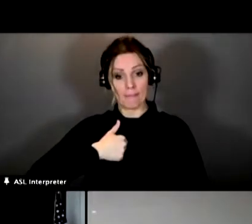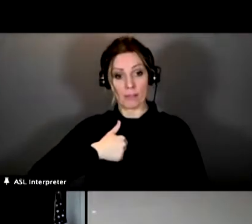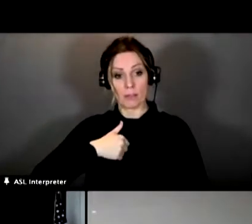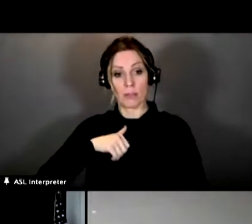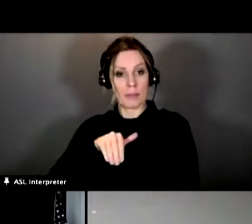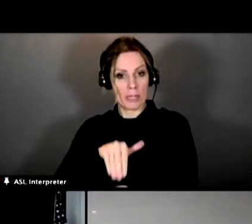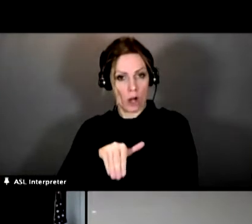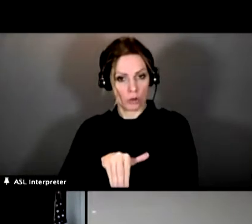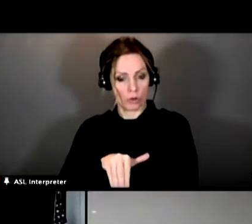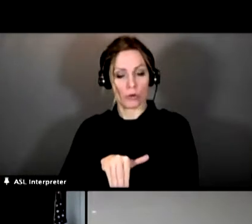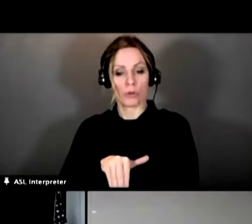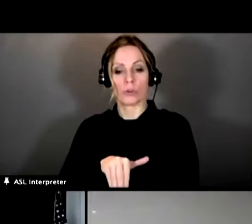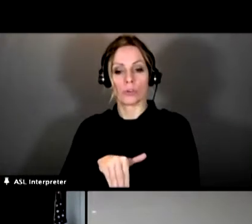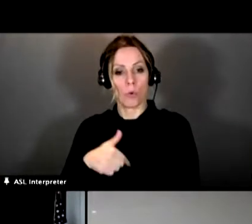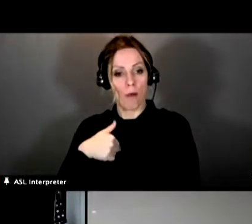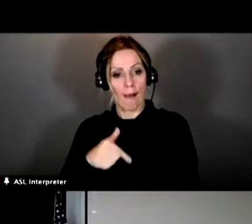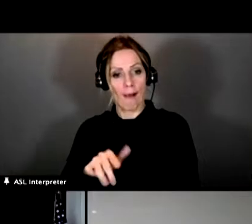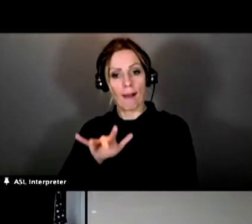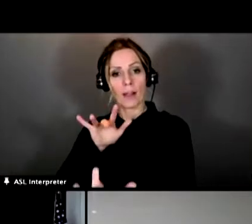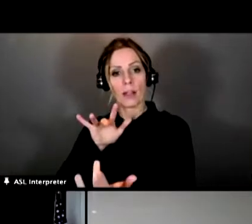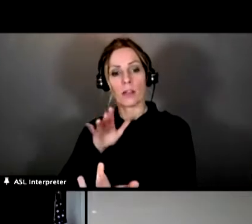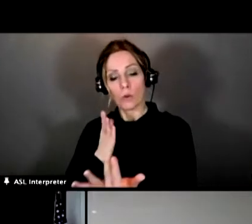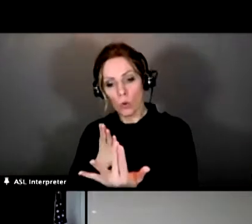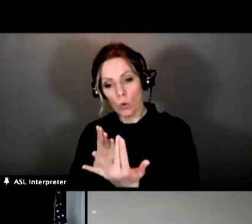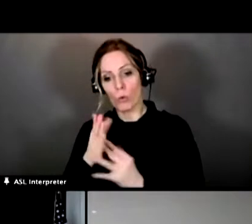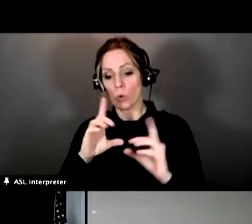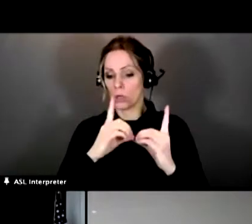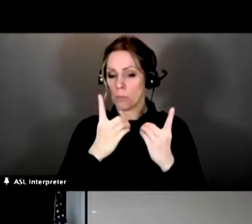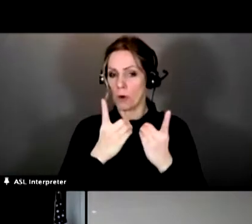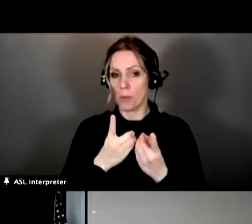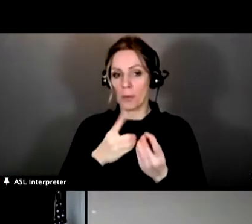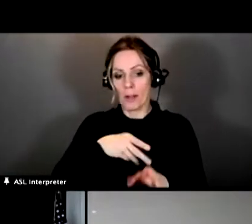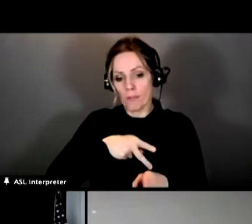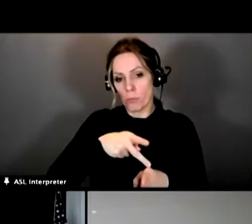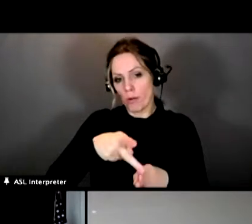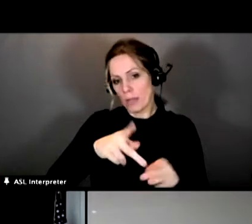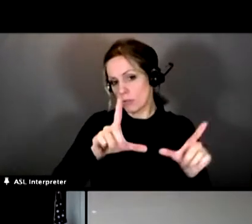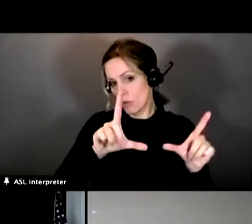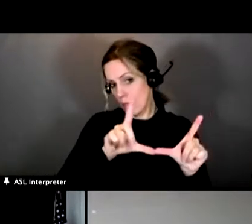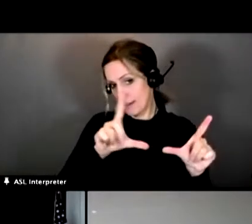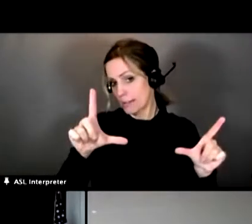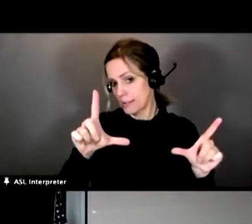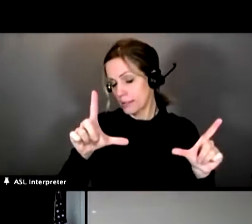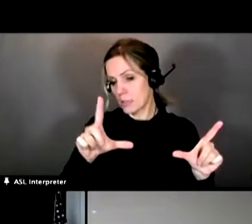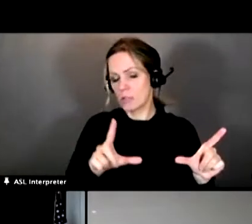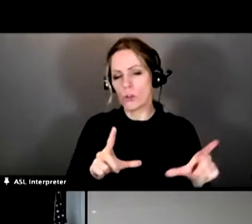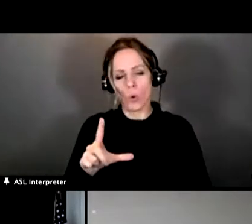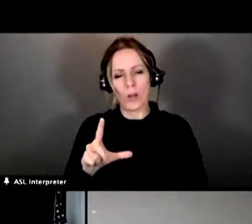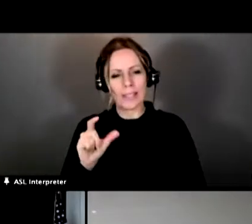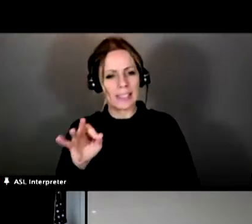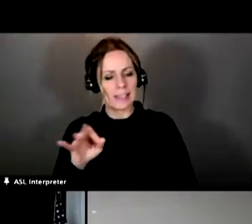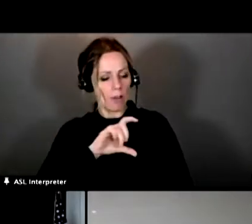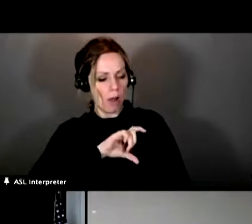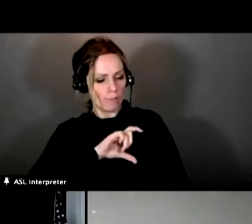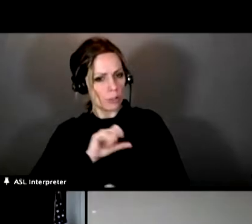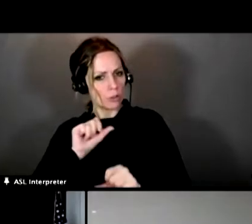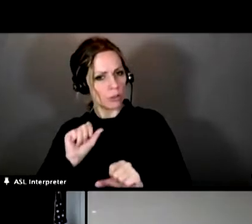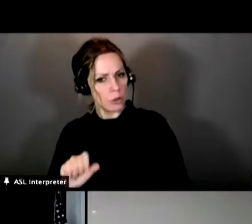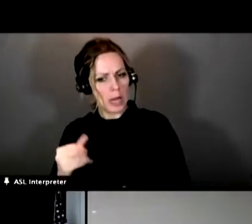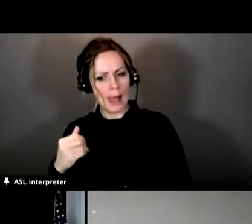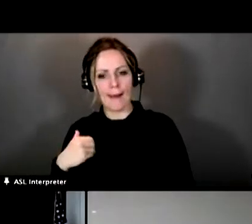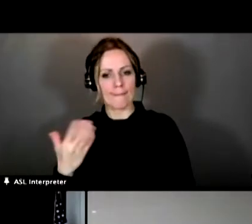through the Department of Professional Licensing. Is there's a way that, like, you know, those officers can go through like